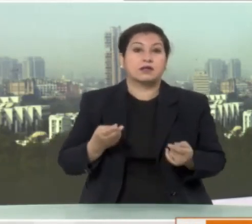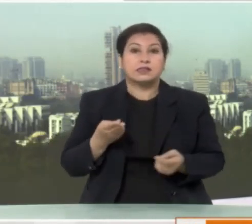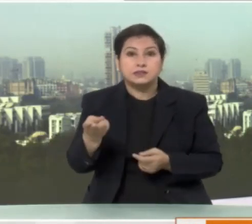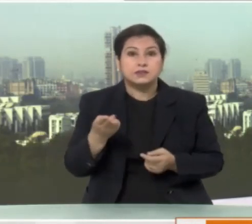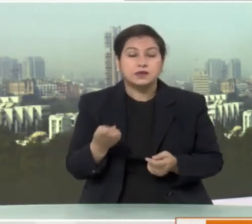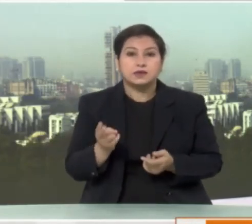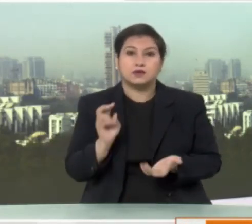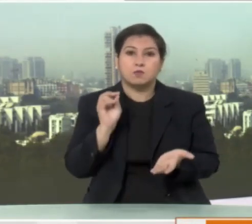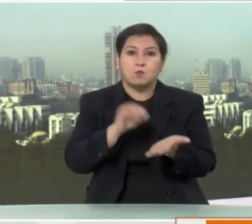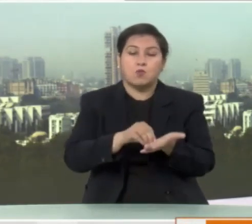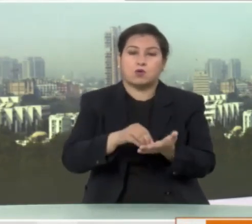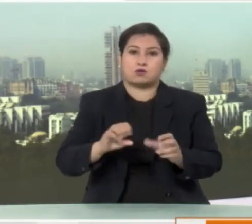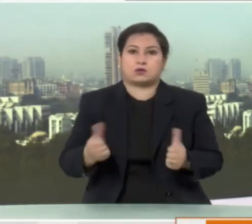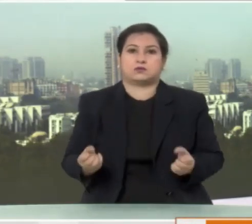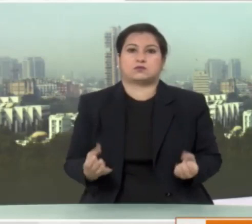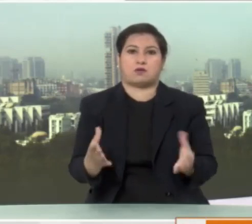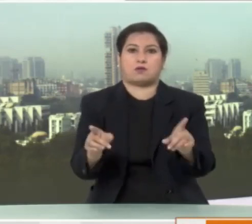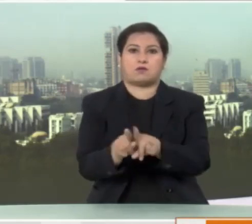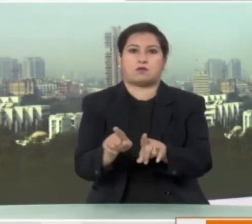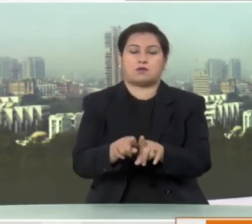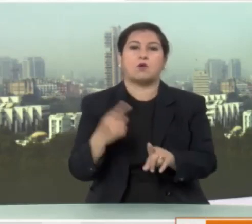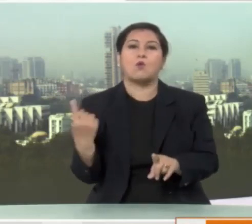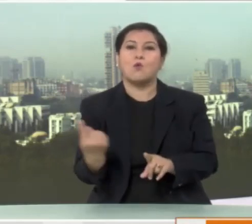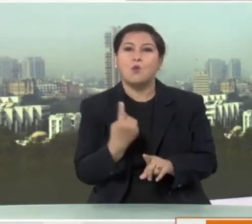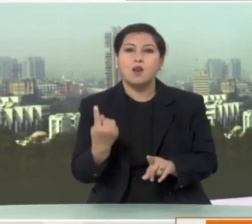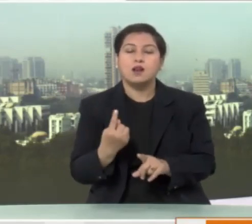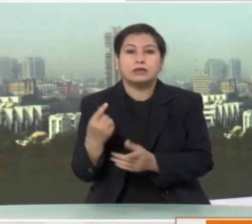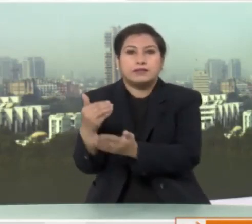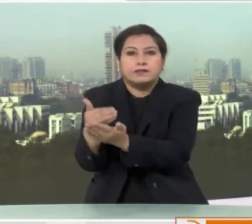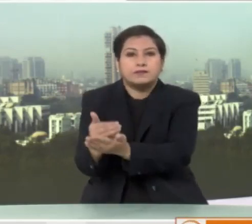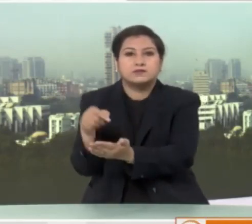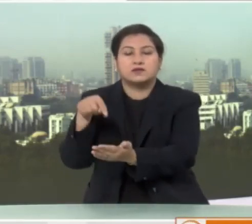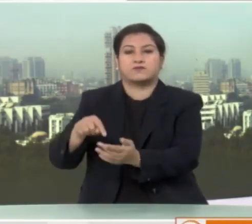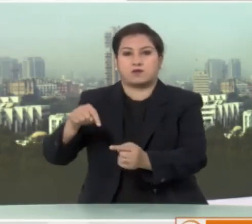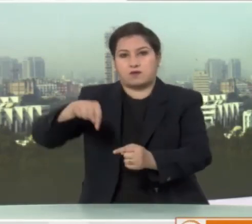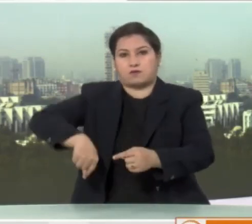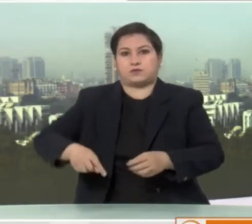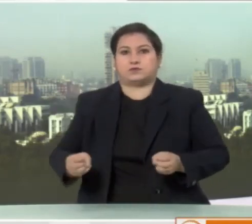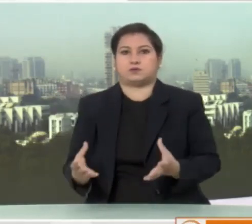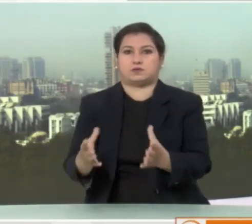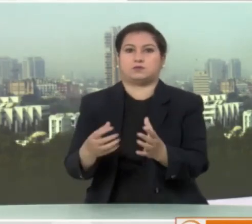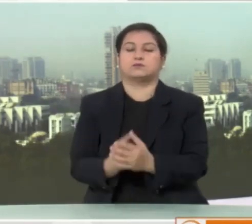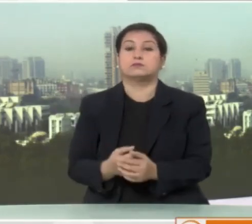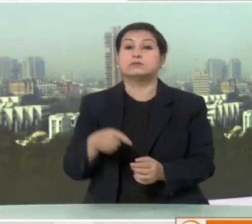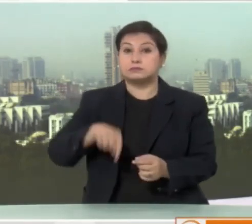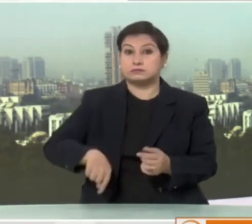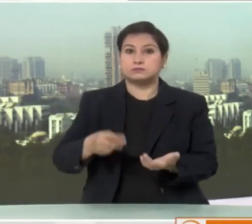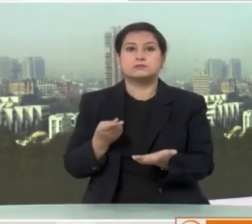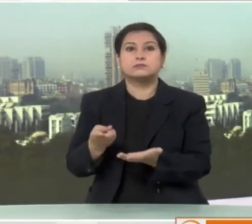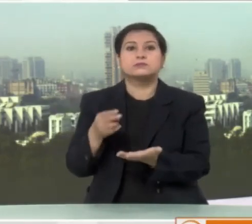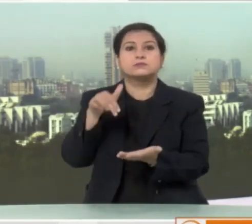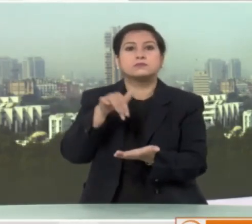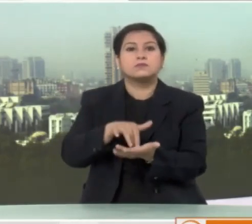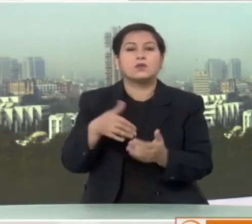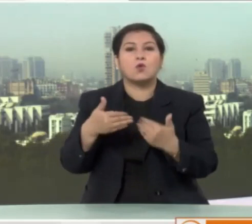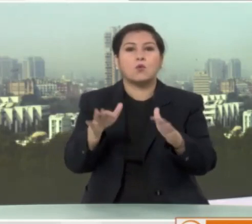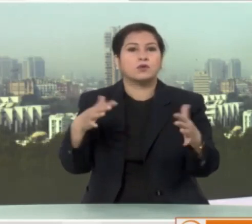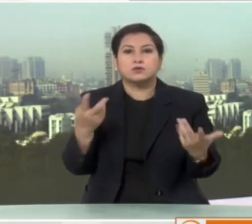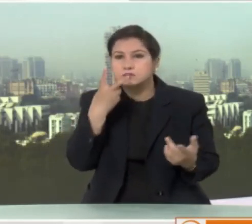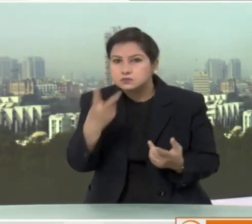select stations for booking of only reserved tickets from today. These reservation counters will also